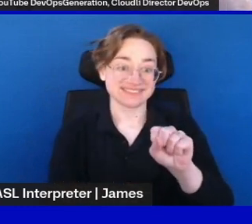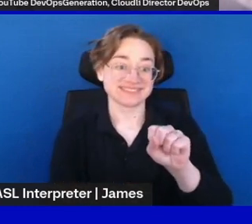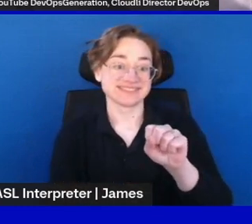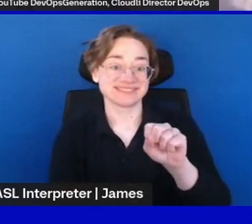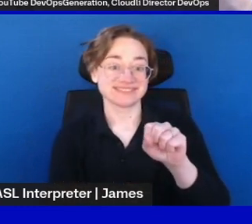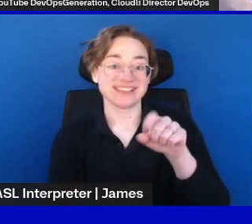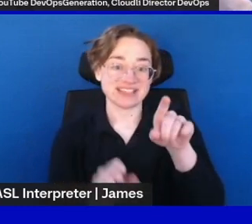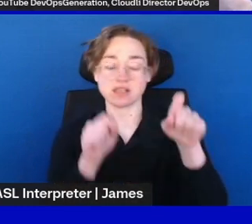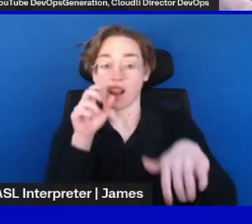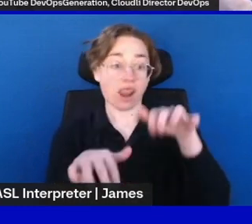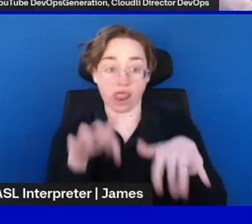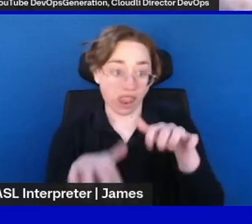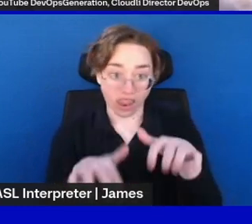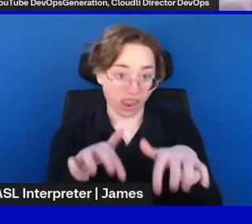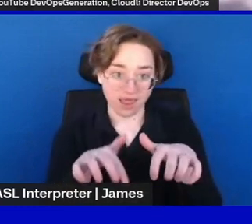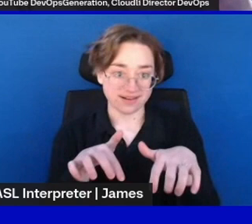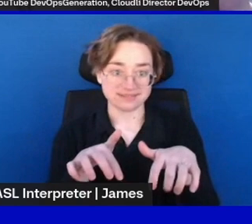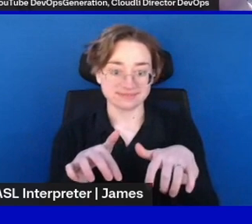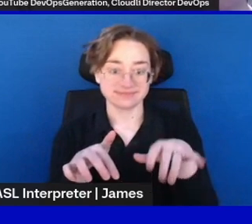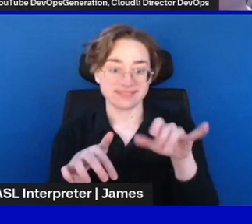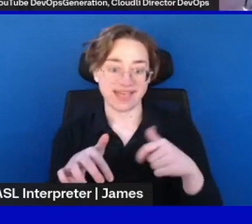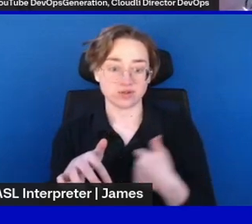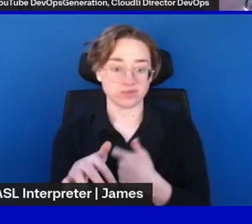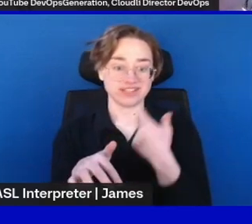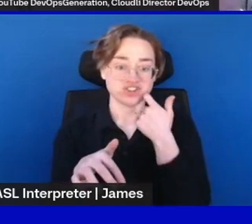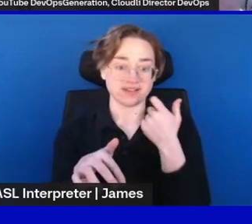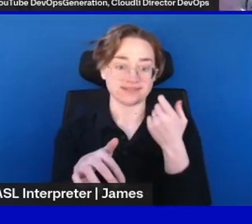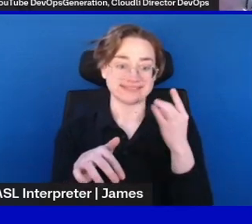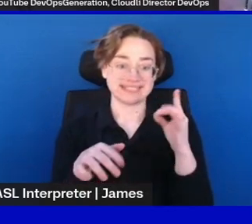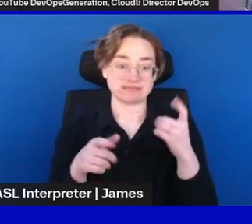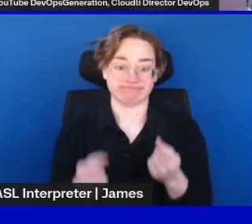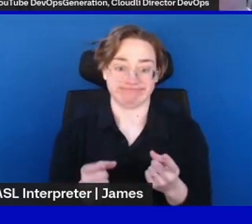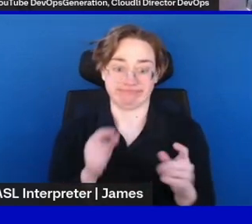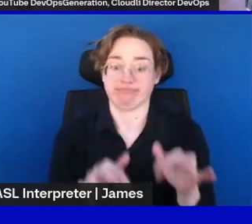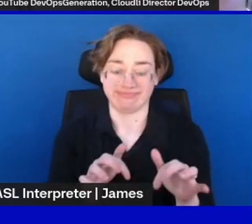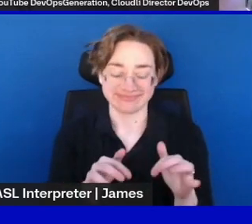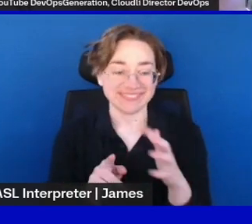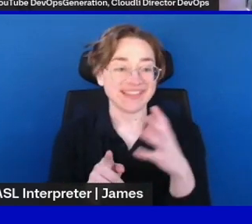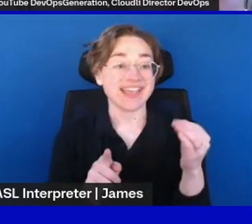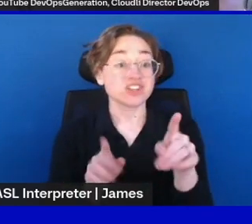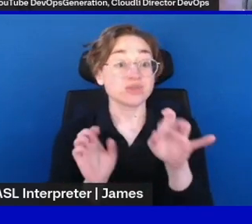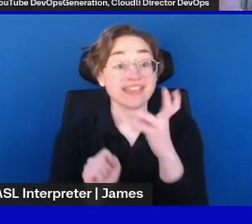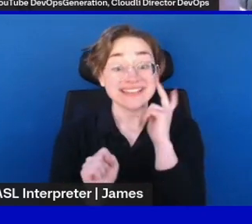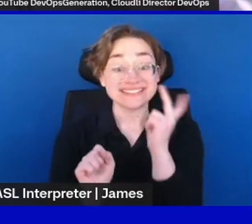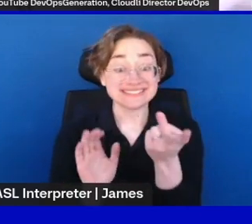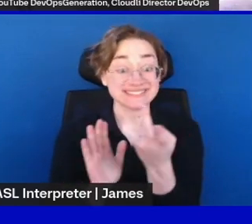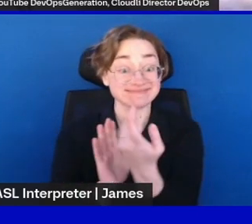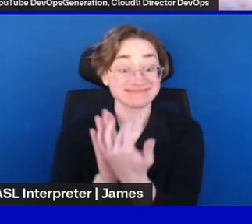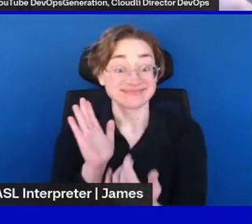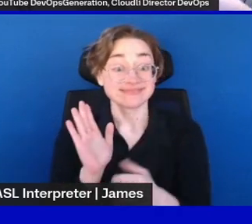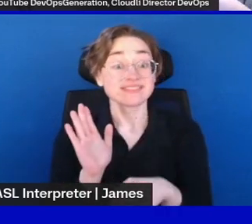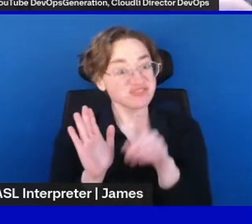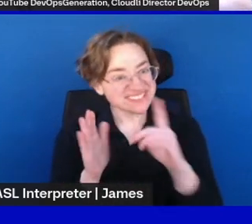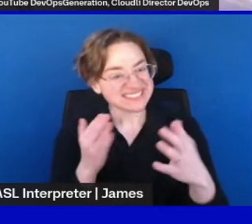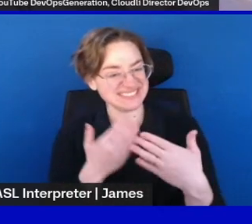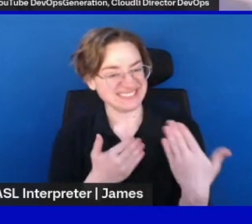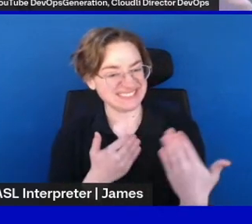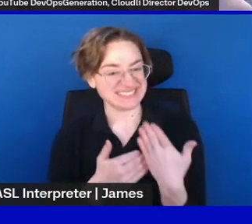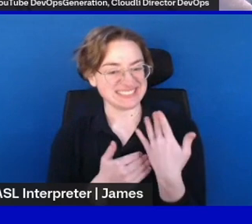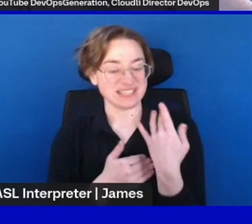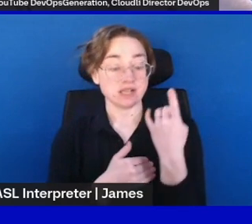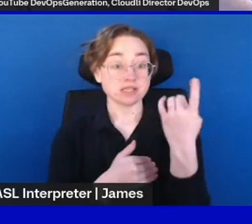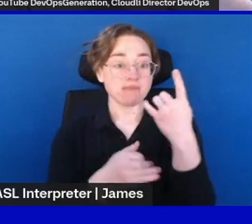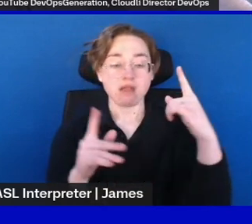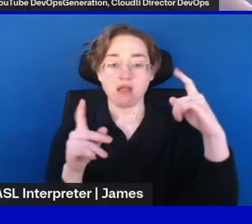that keyboard smash that we did moments ago. And you can see that it's that easy. Something as